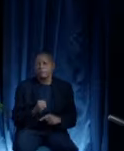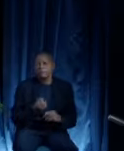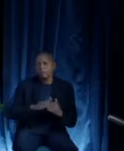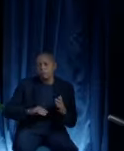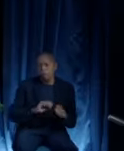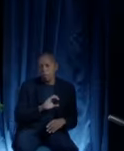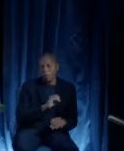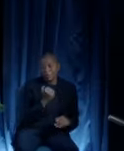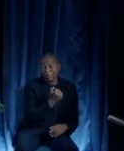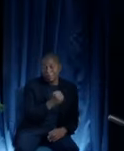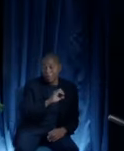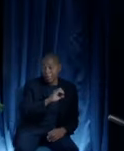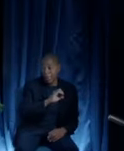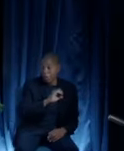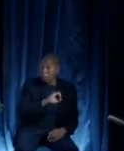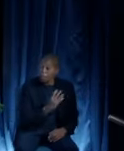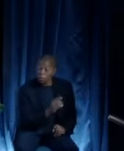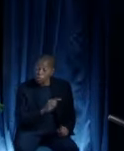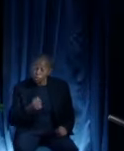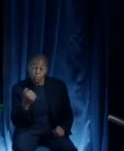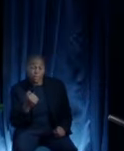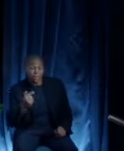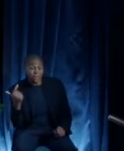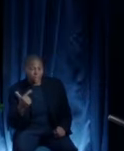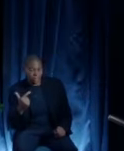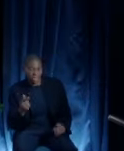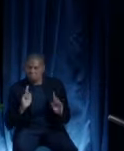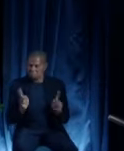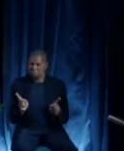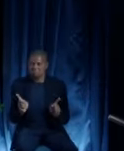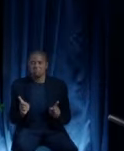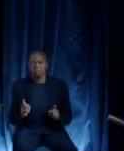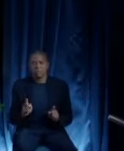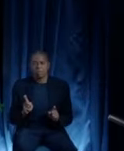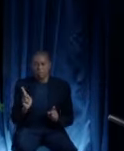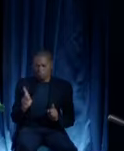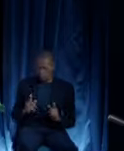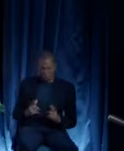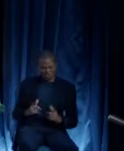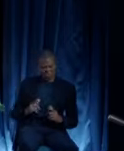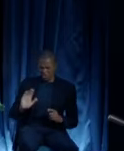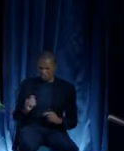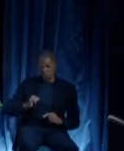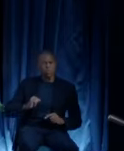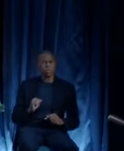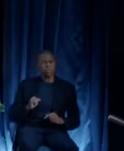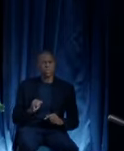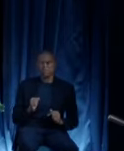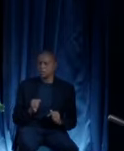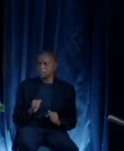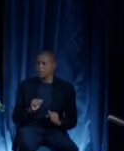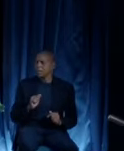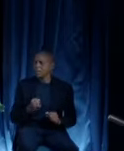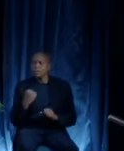1617, the Scottishness of the bedchamber was an issue. And then George Villiers'